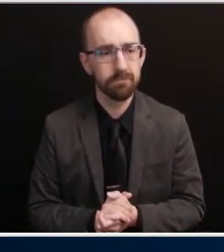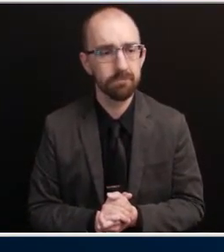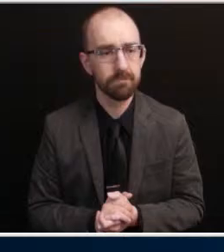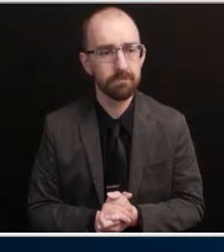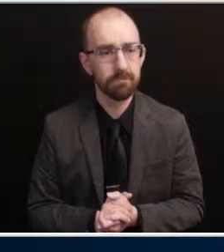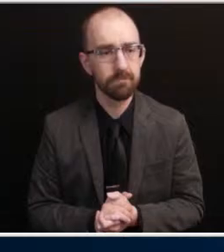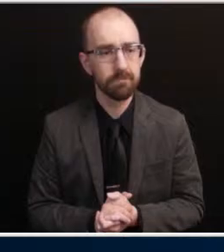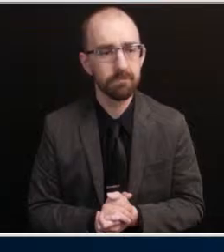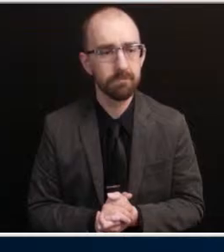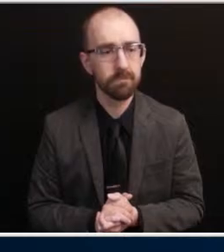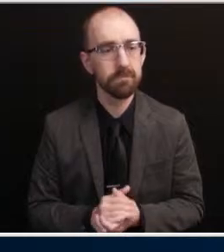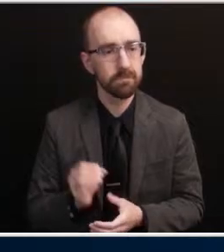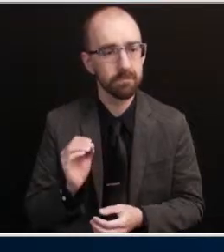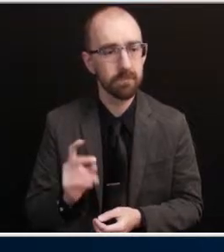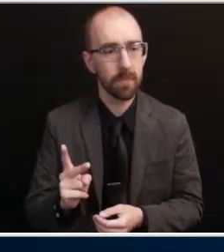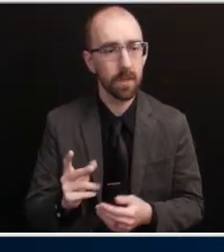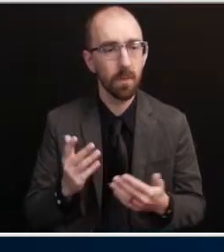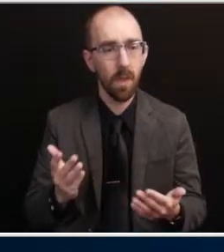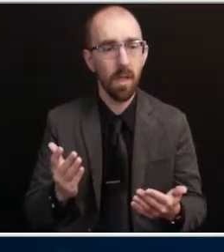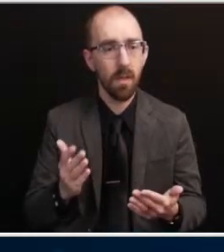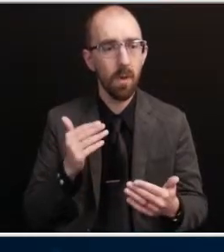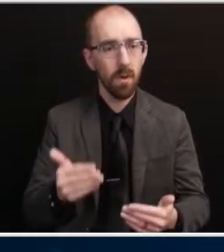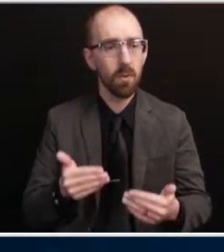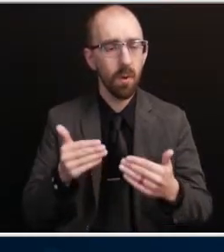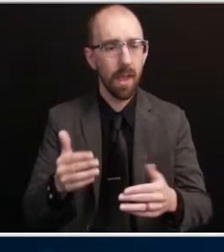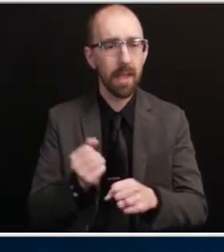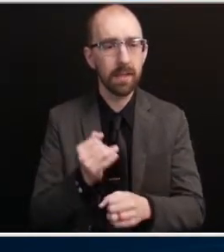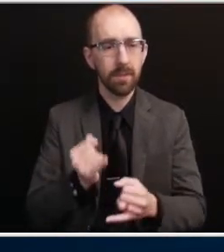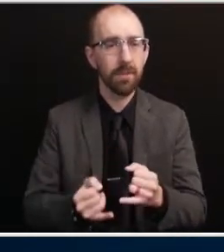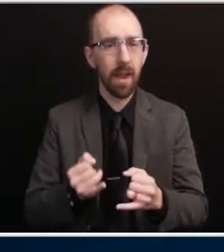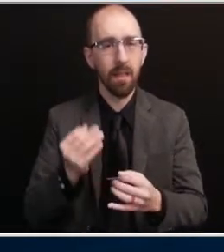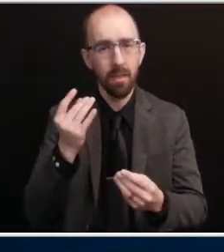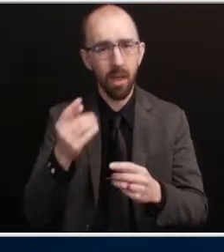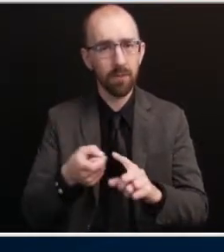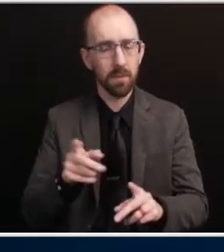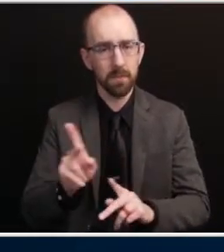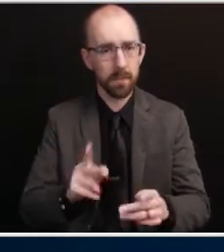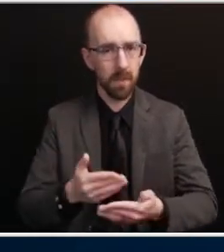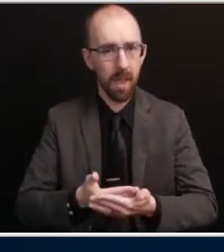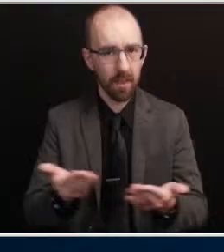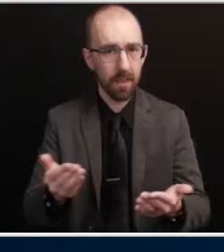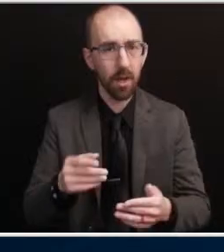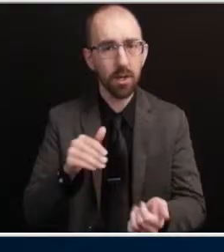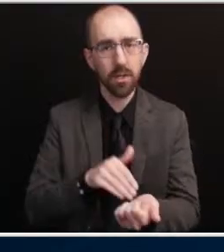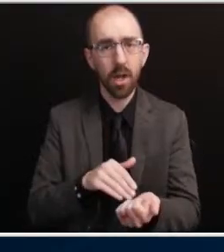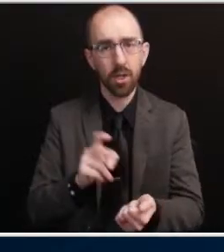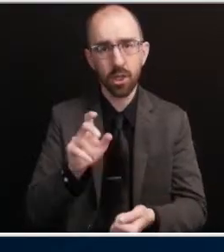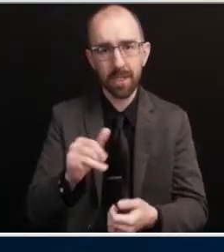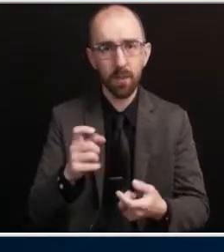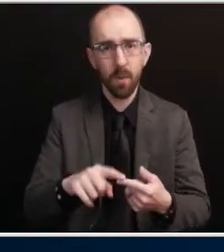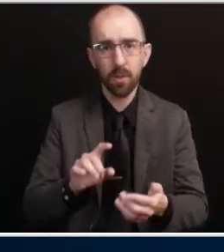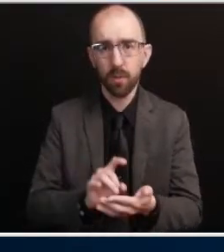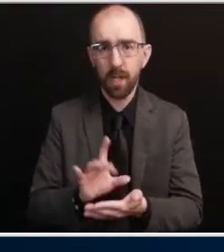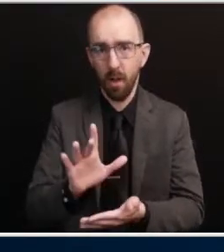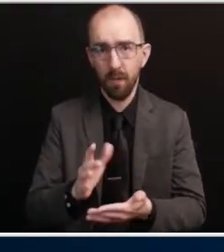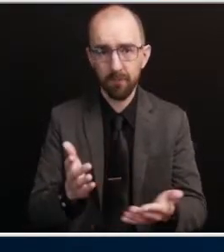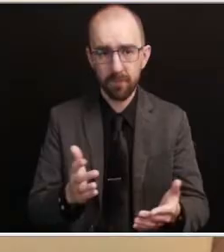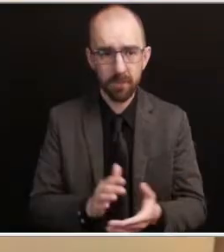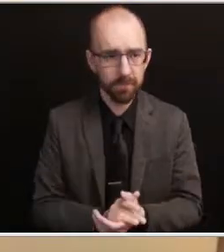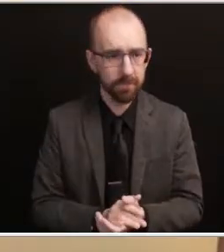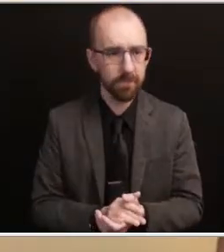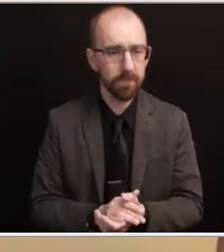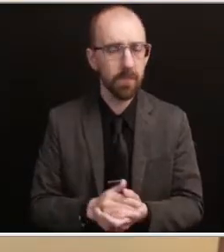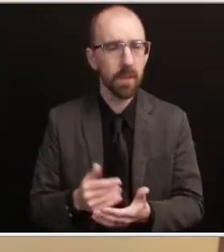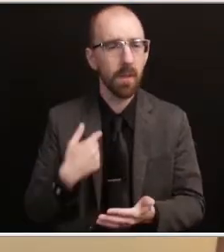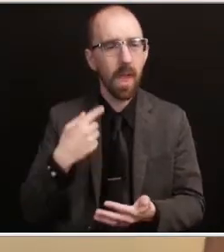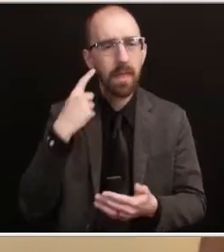Okay. Well, we want to go ahead and get some final thoughts from folks out there. Dr. Key, do you want to kick us off? Well, I